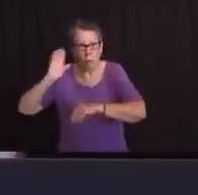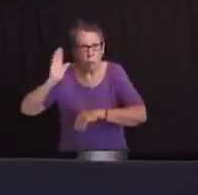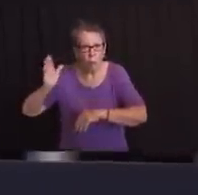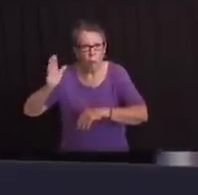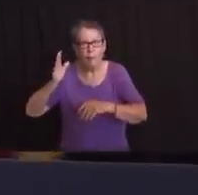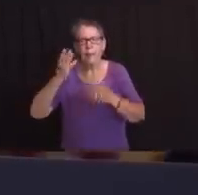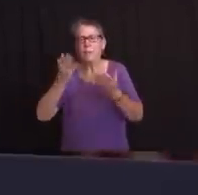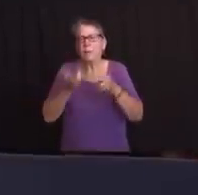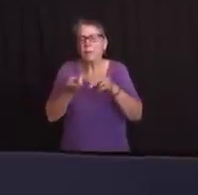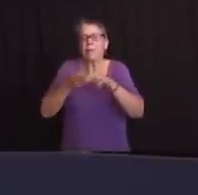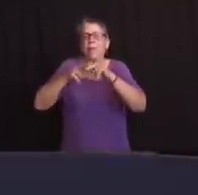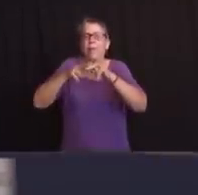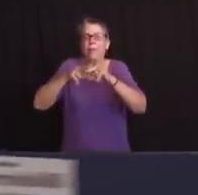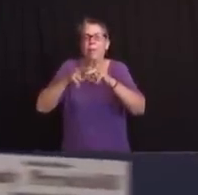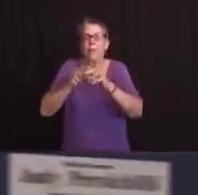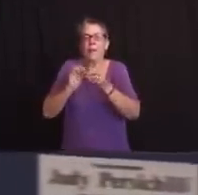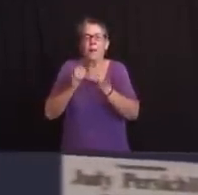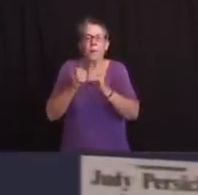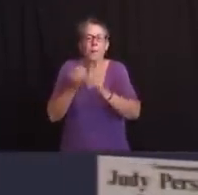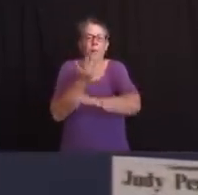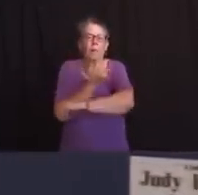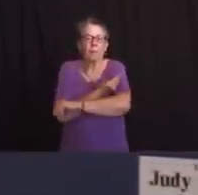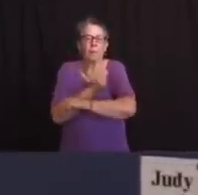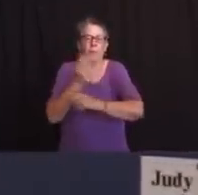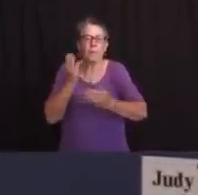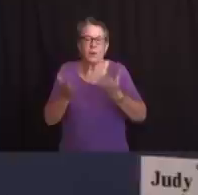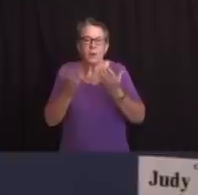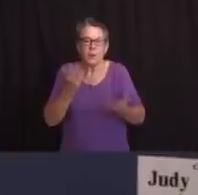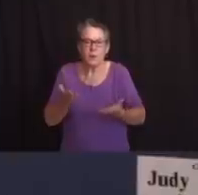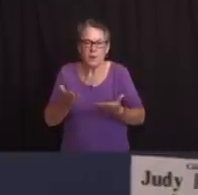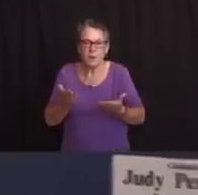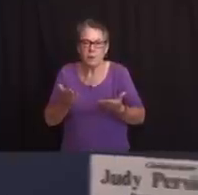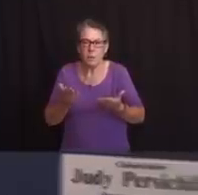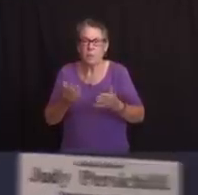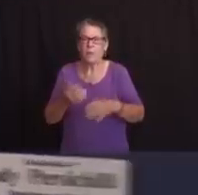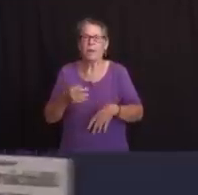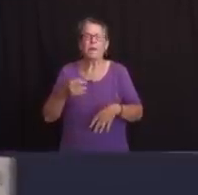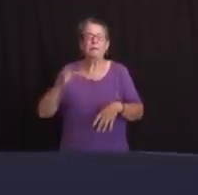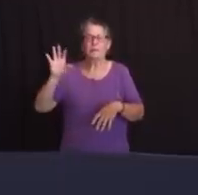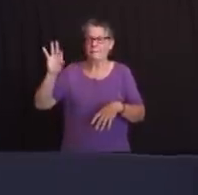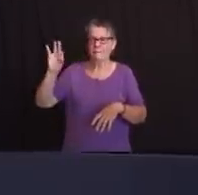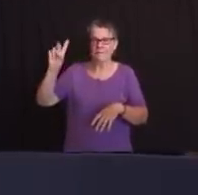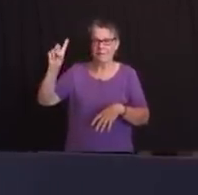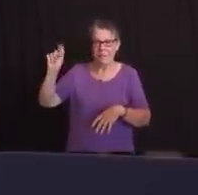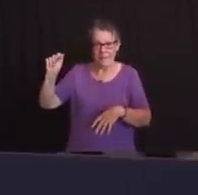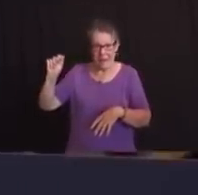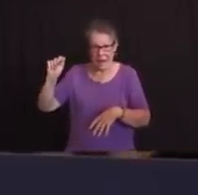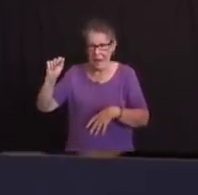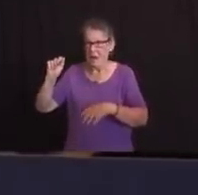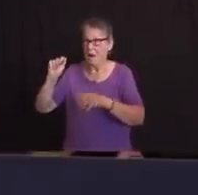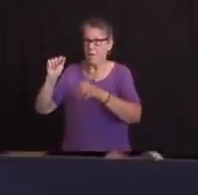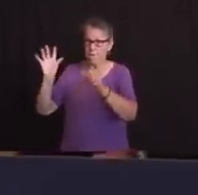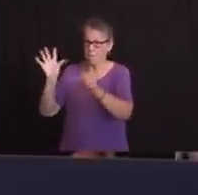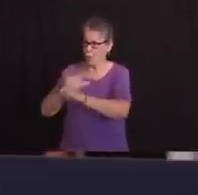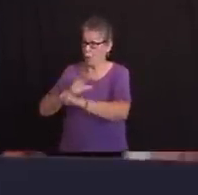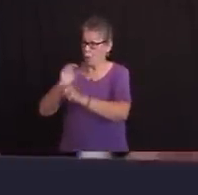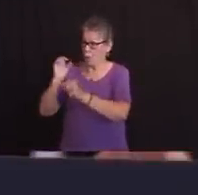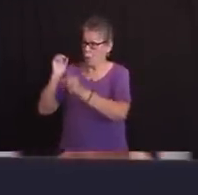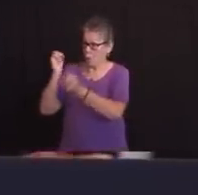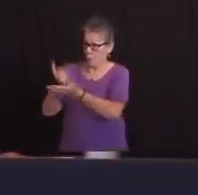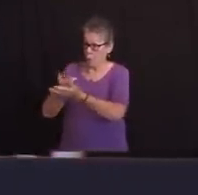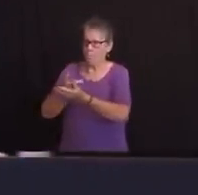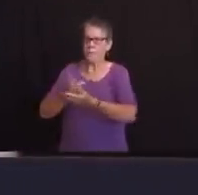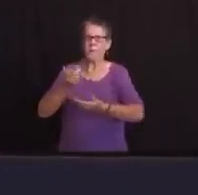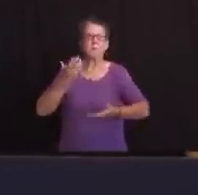I would hope. Yeah, you'd hope. Because apparently there are some folks who need that conviction in order to